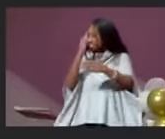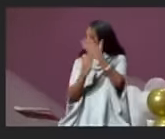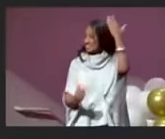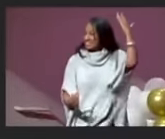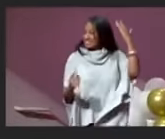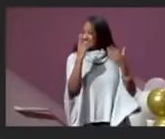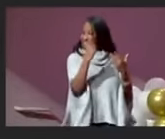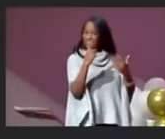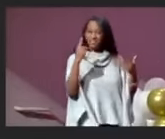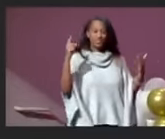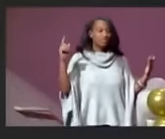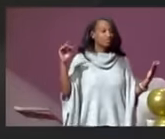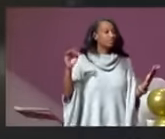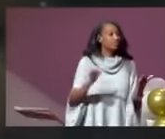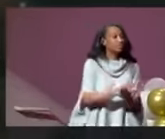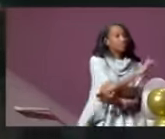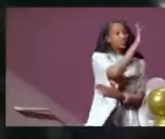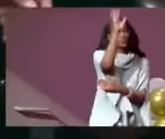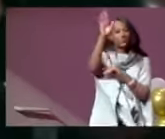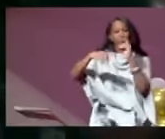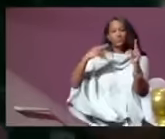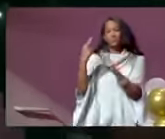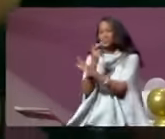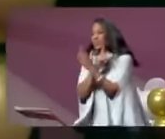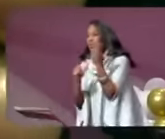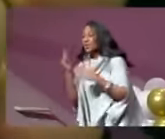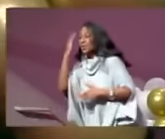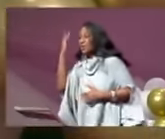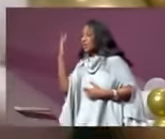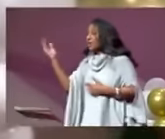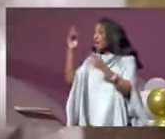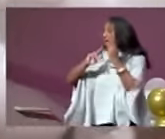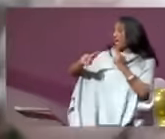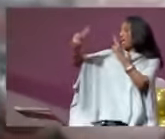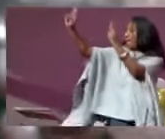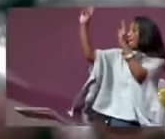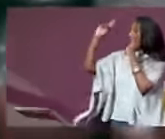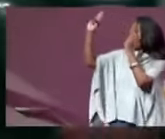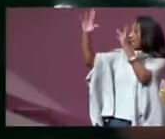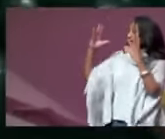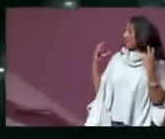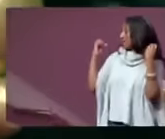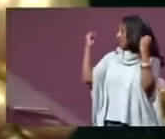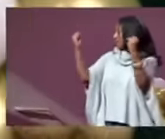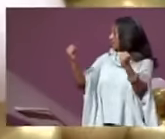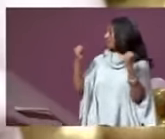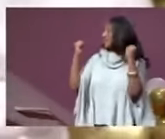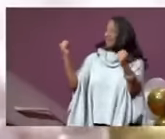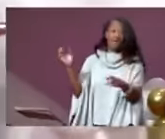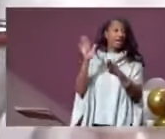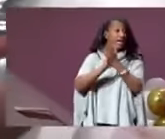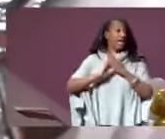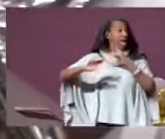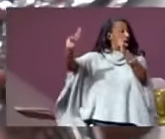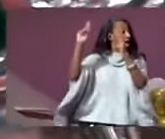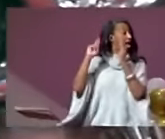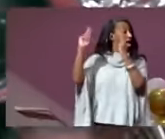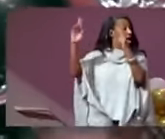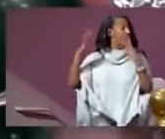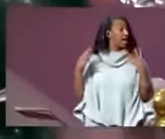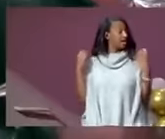Send up glory. Why? Because honor and power. I said honor and